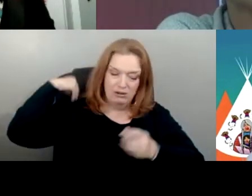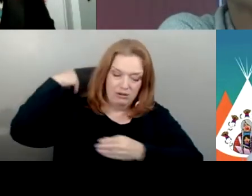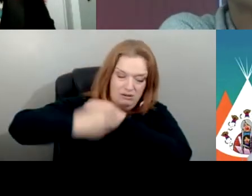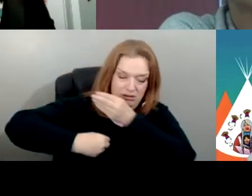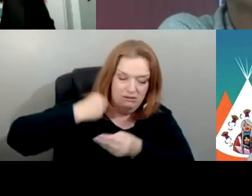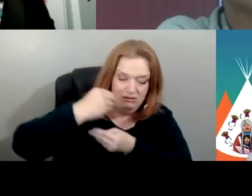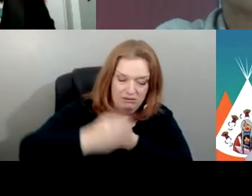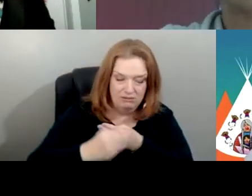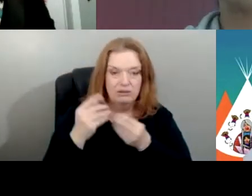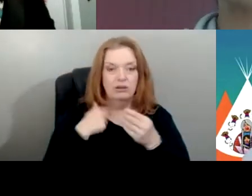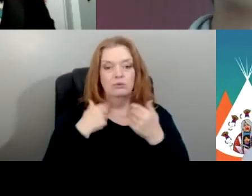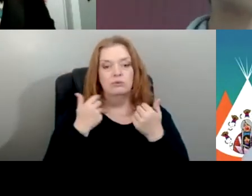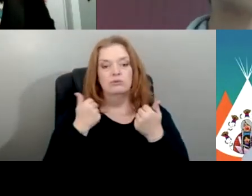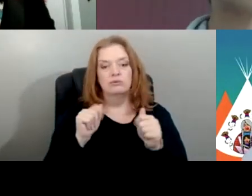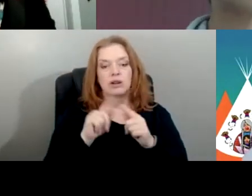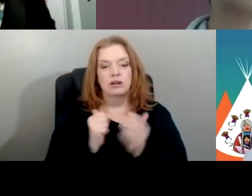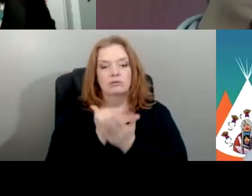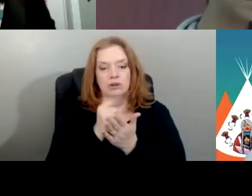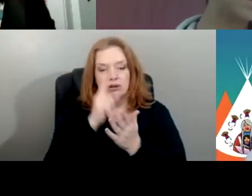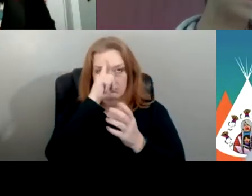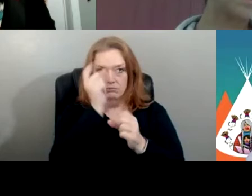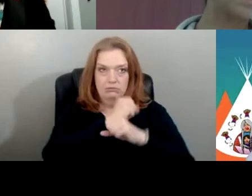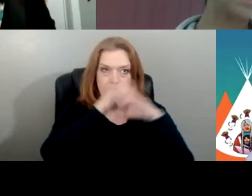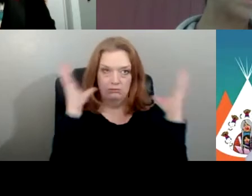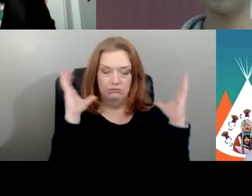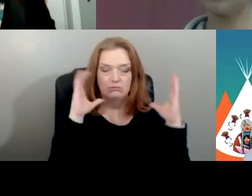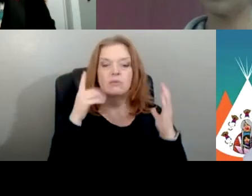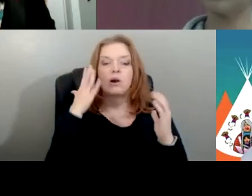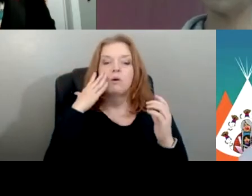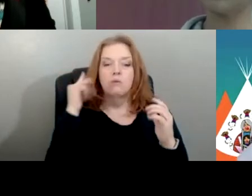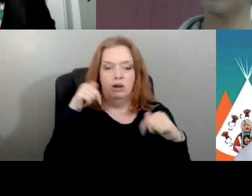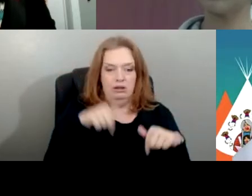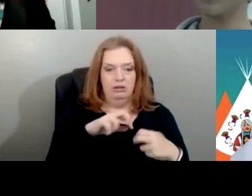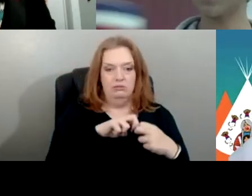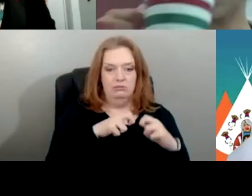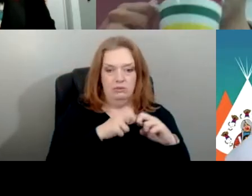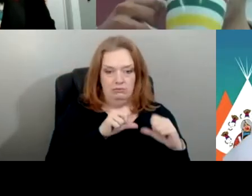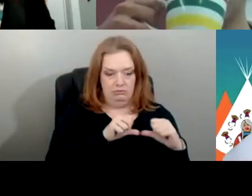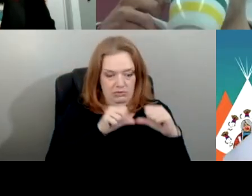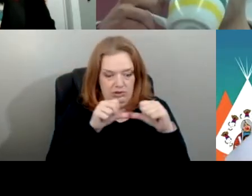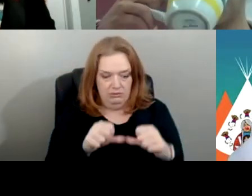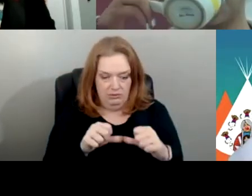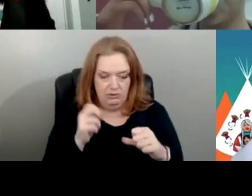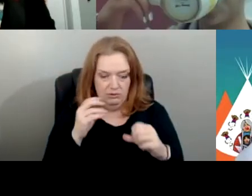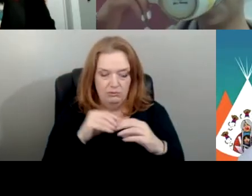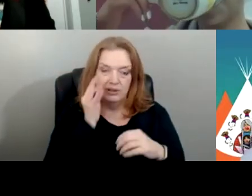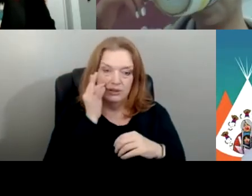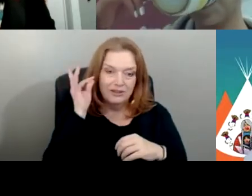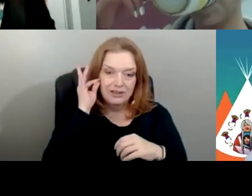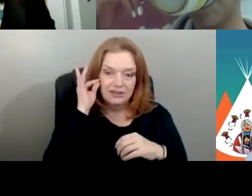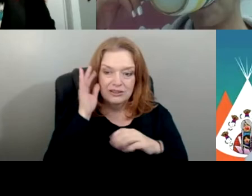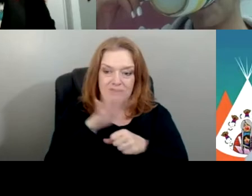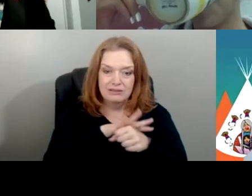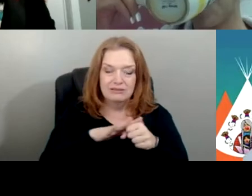that we've tried to paint for you through this conference as to why this problem it perpetuates in Indian country and what we can each do